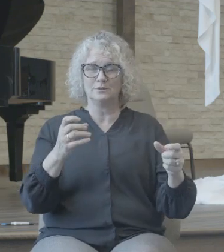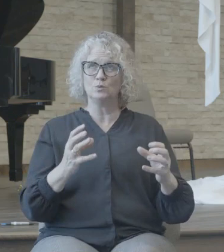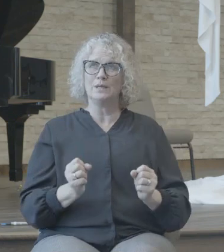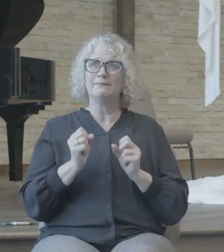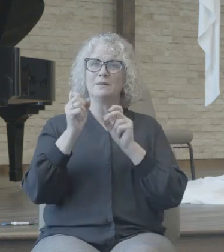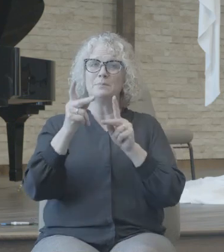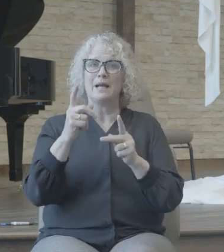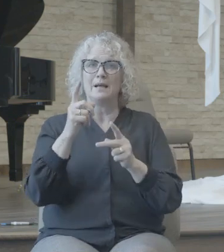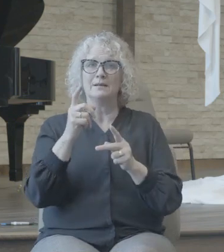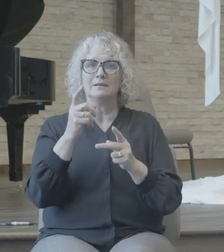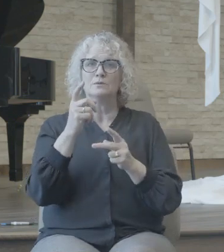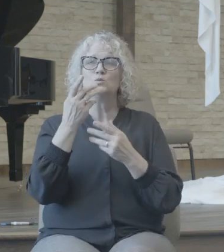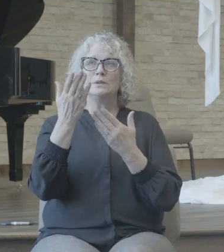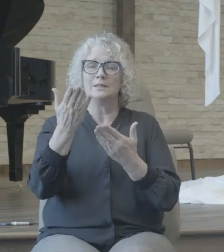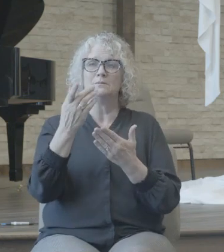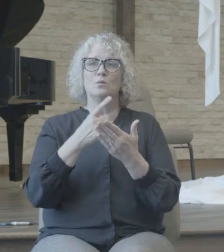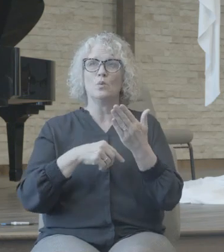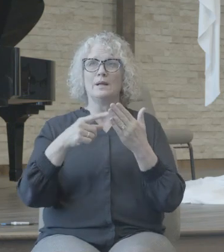and helping other people.